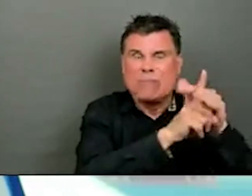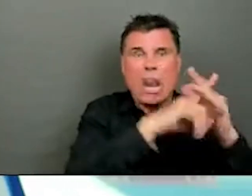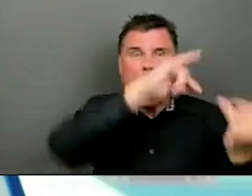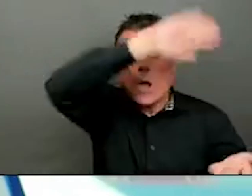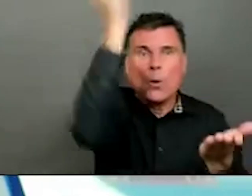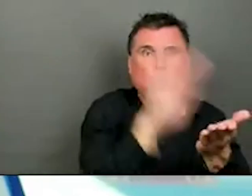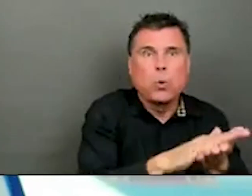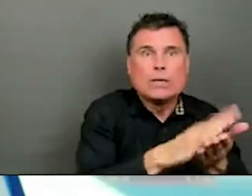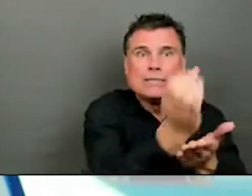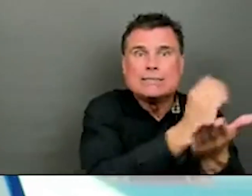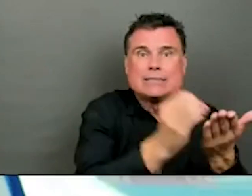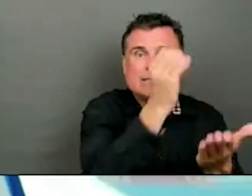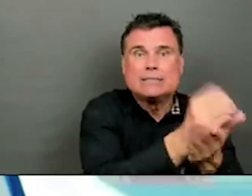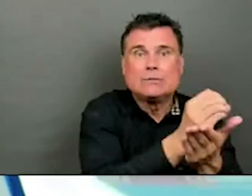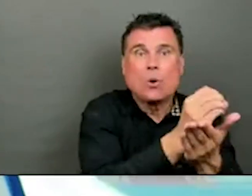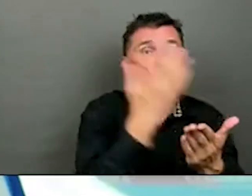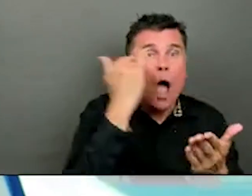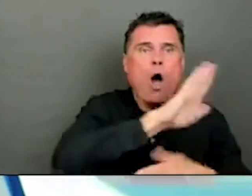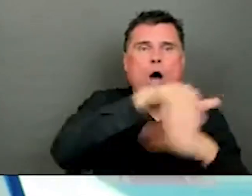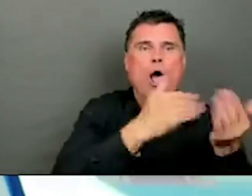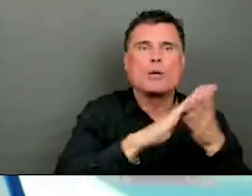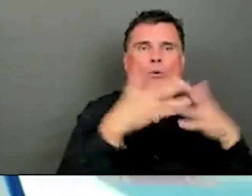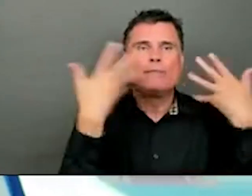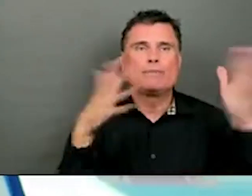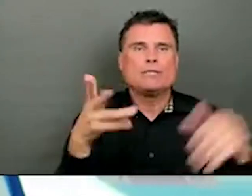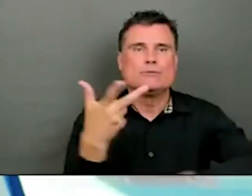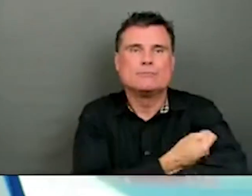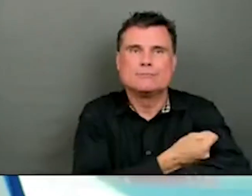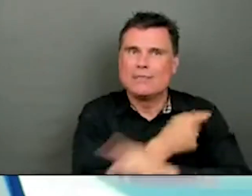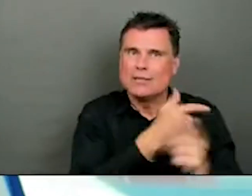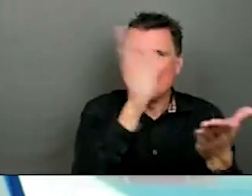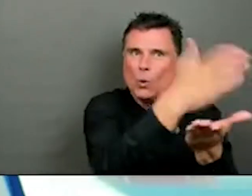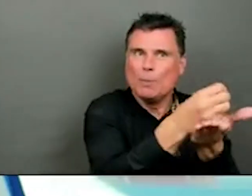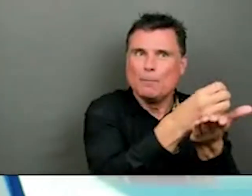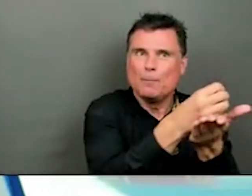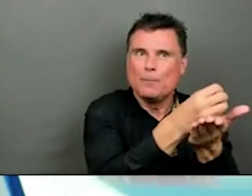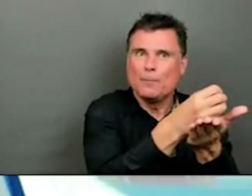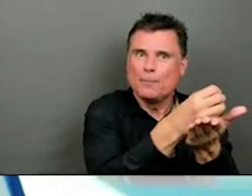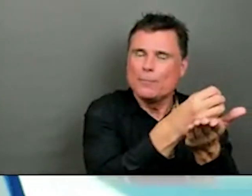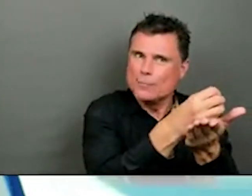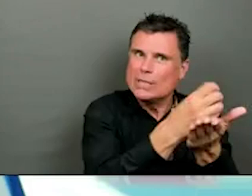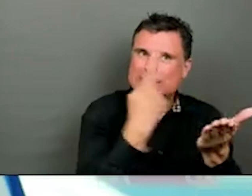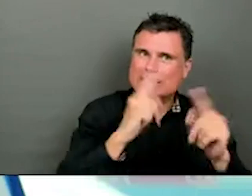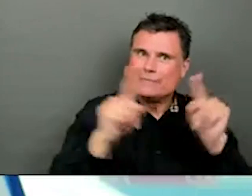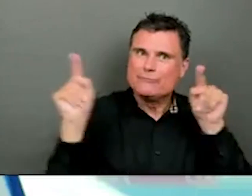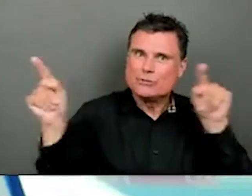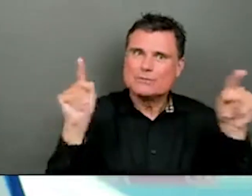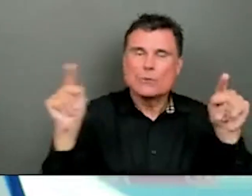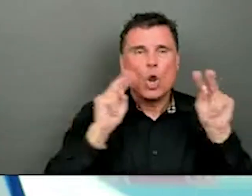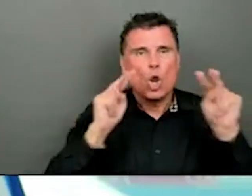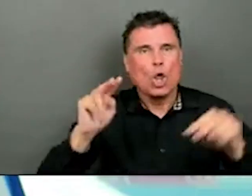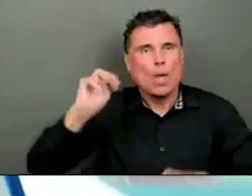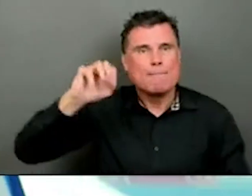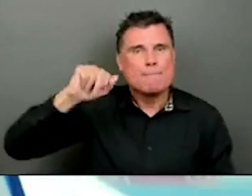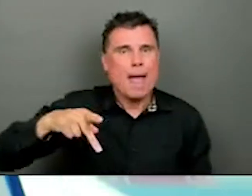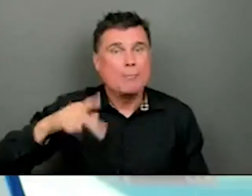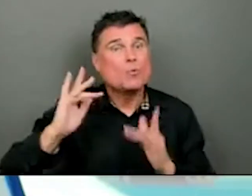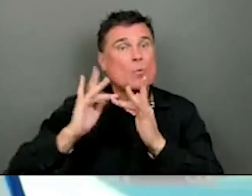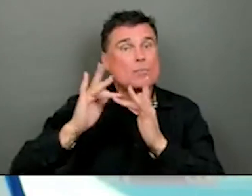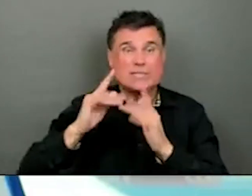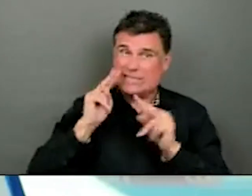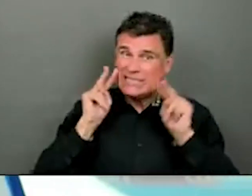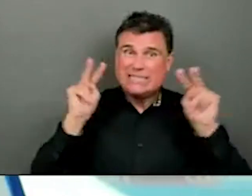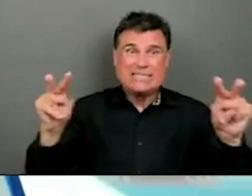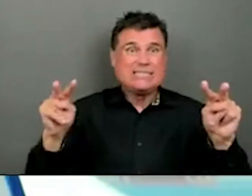who live in the Northeast, we've seen this in terms of transmission. We see it now in our current maps, are just as vulnerable right next door to